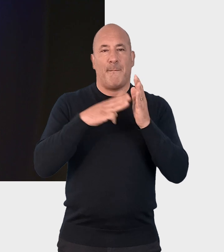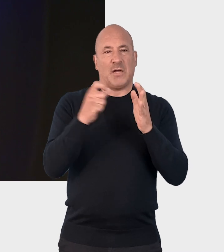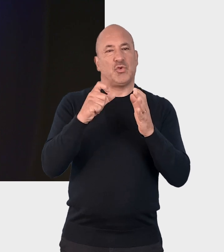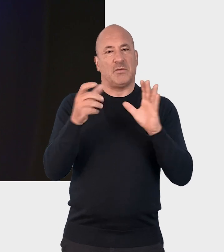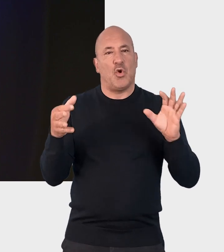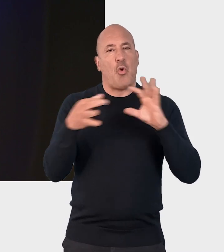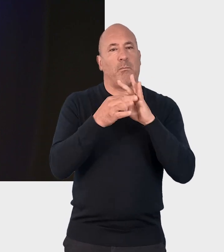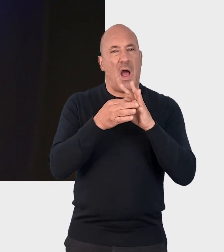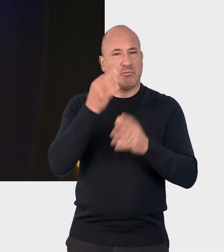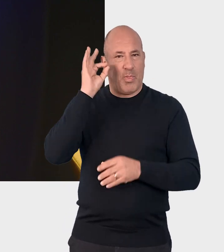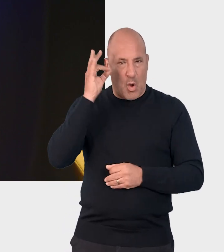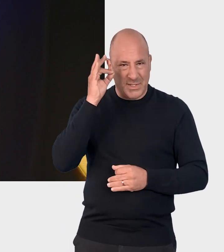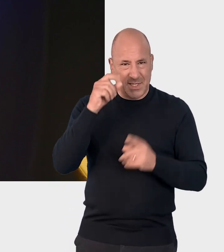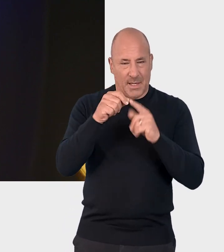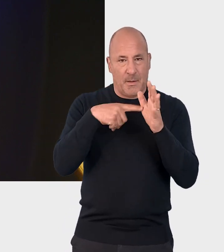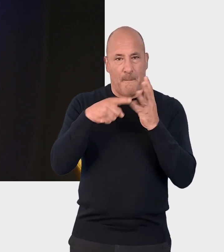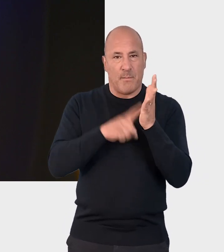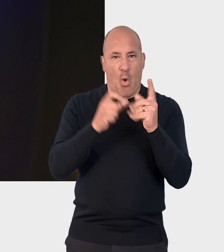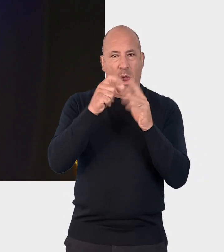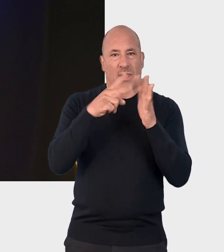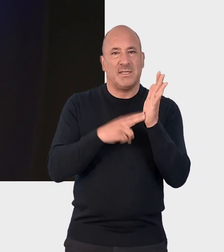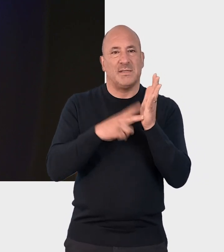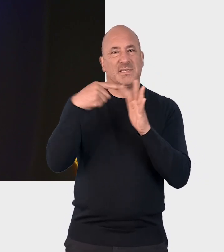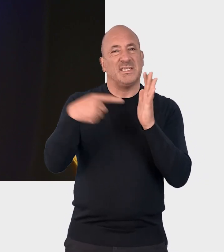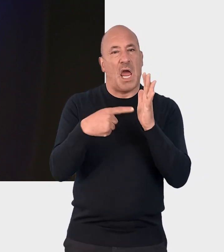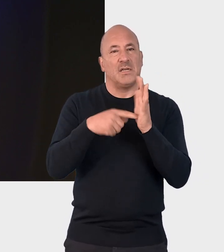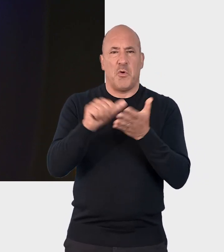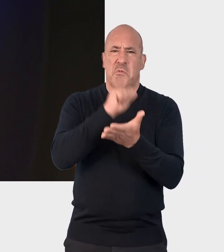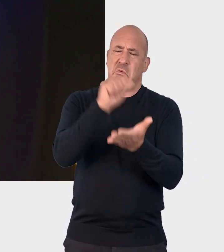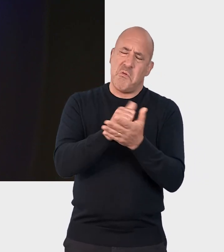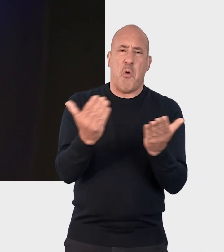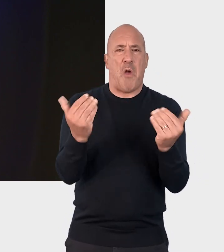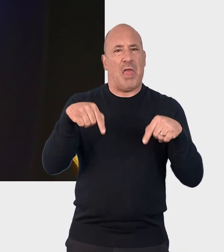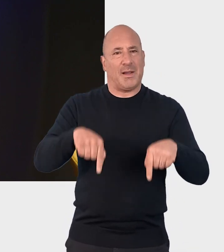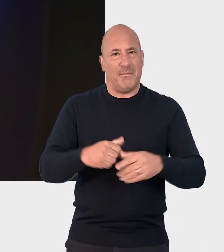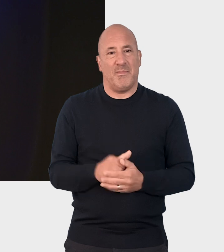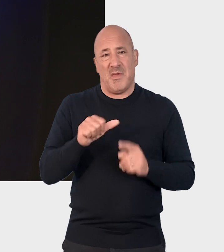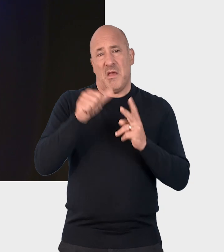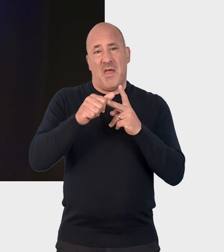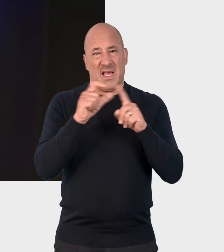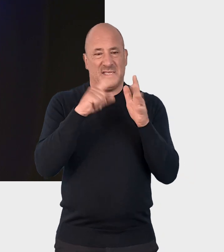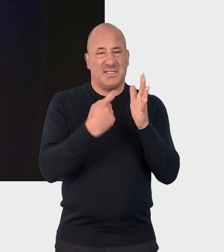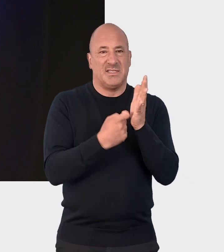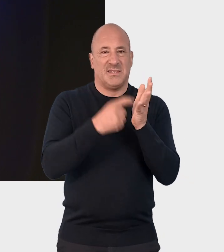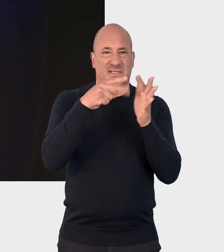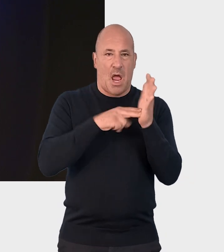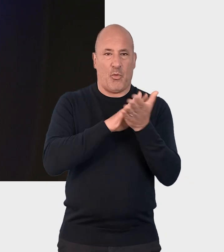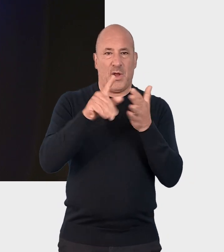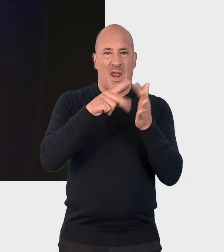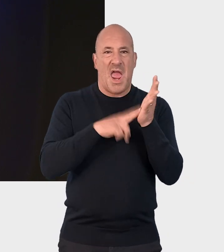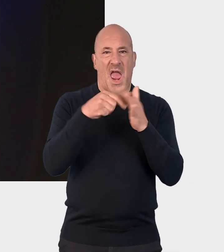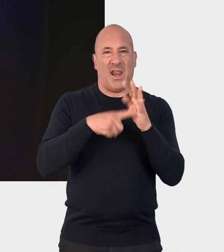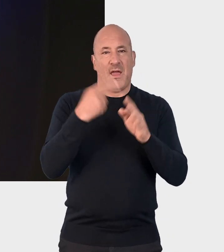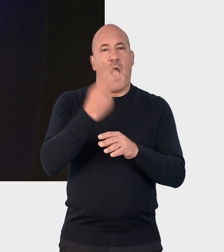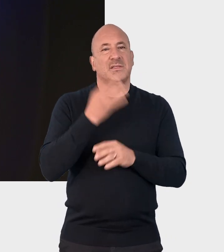City Mayor and Deputy Mayor of the Greater Manchester Combined Authority, Paul Dennet, for a proper Salford welcome. And then he'll be followed